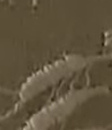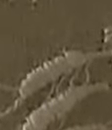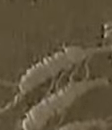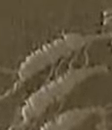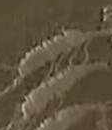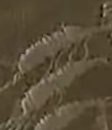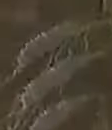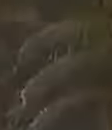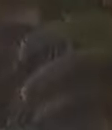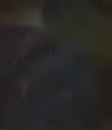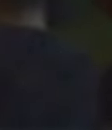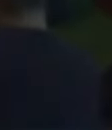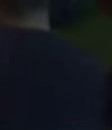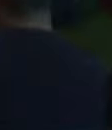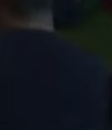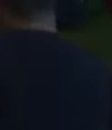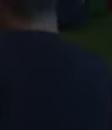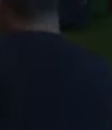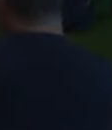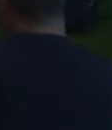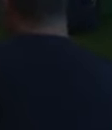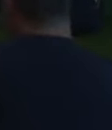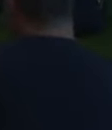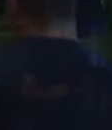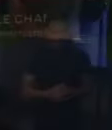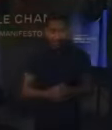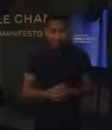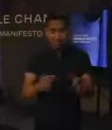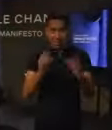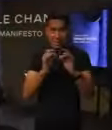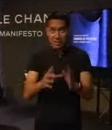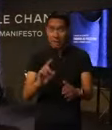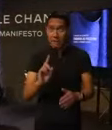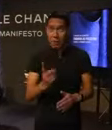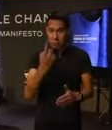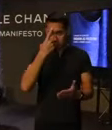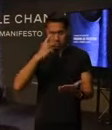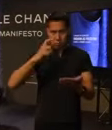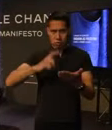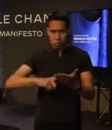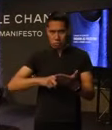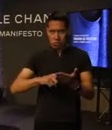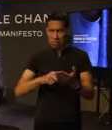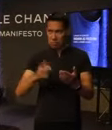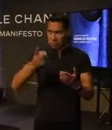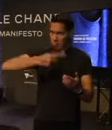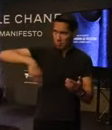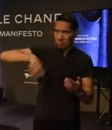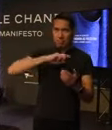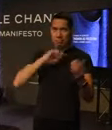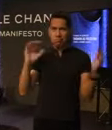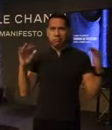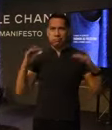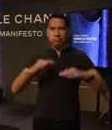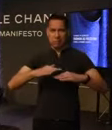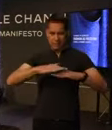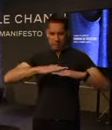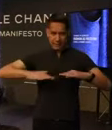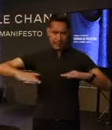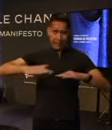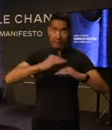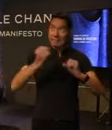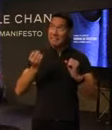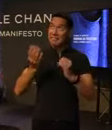Hello and welcome. I would like to begin by acknowledging that we meet on the unceded lands of the Kulin people of